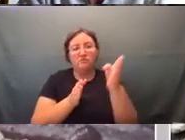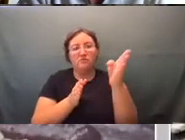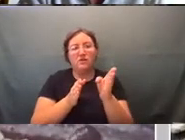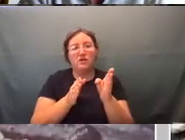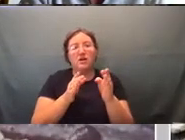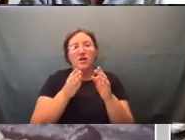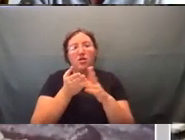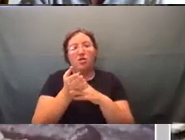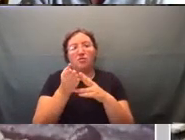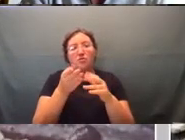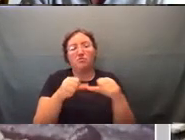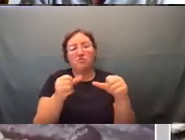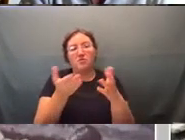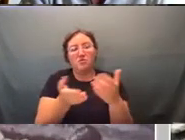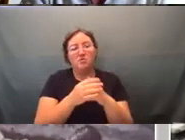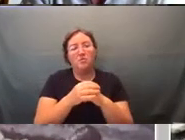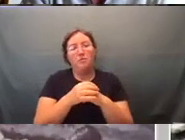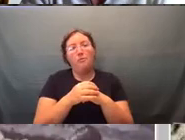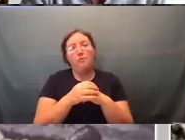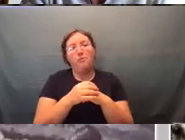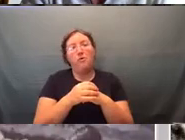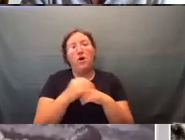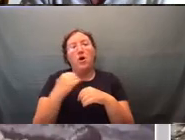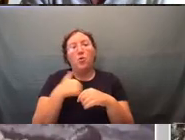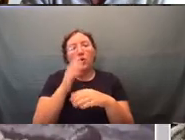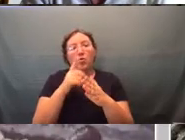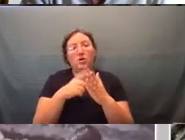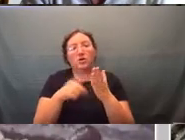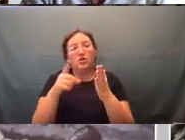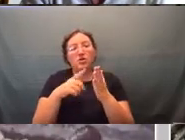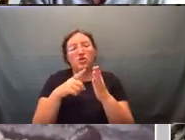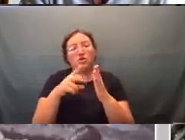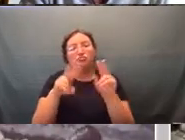tunnel view area right here. And we'll be checking out